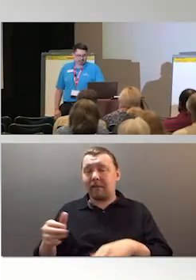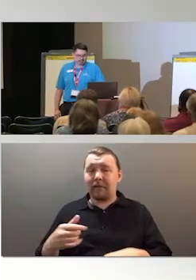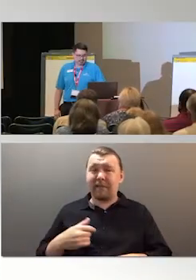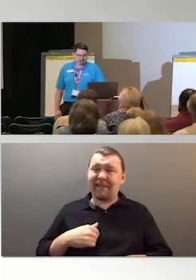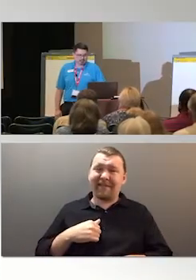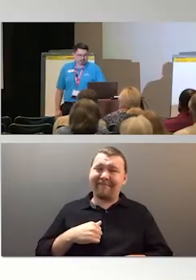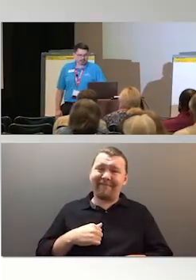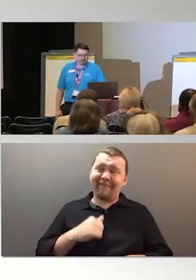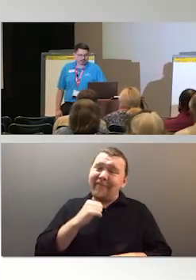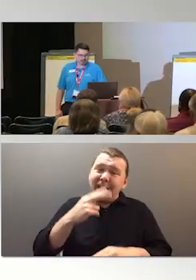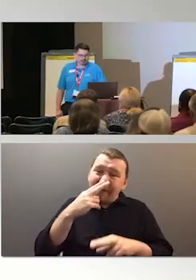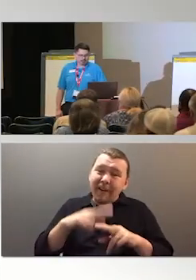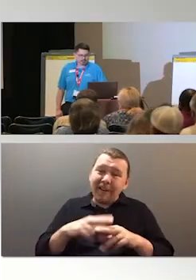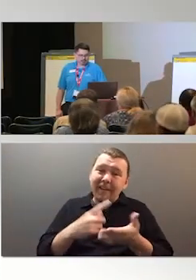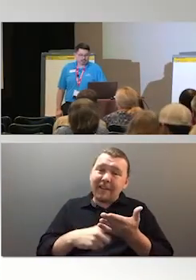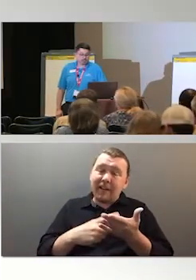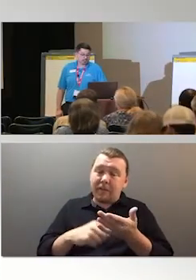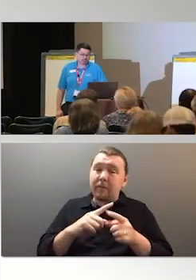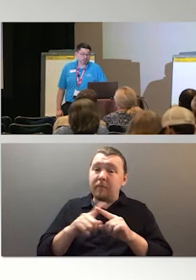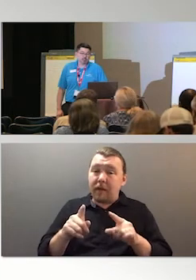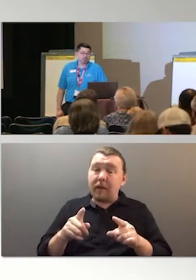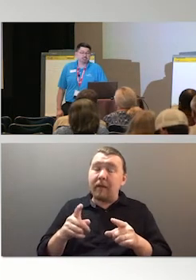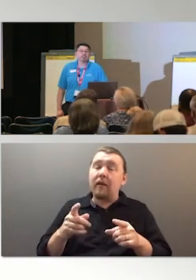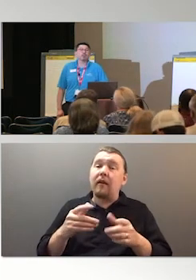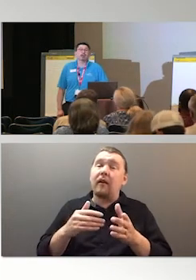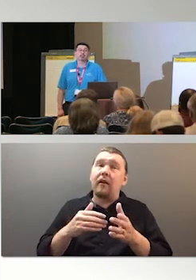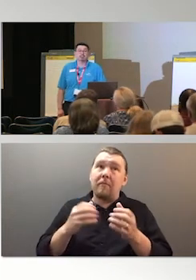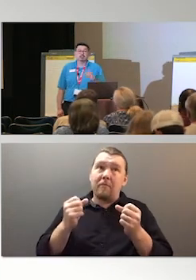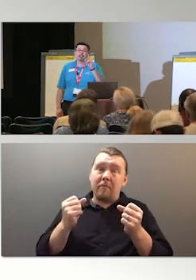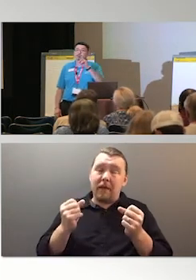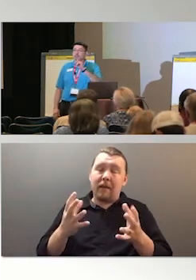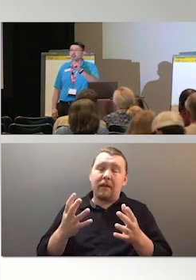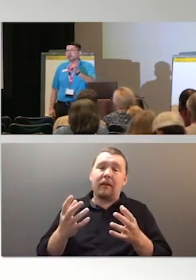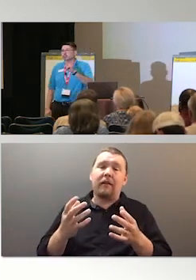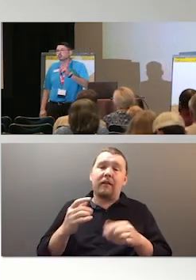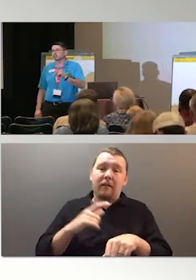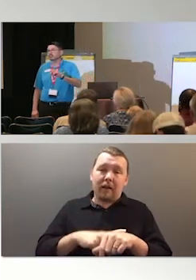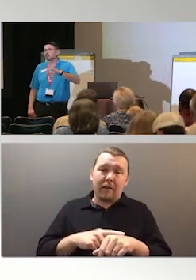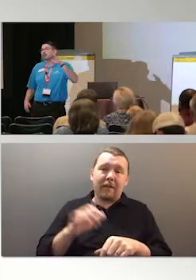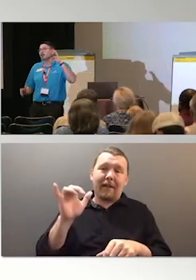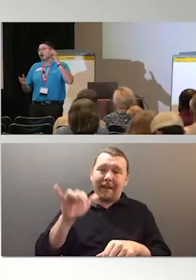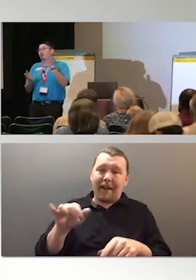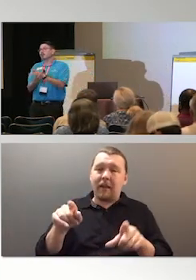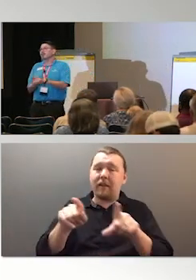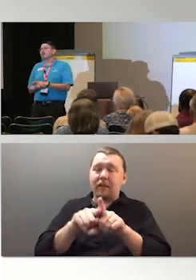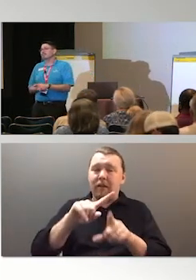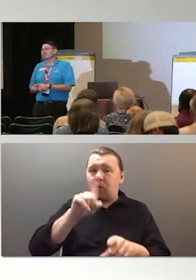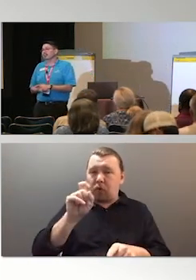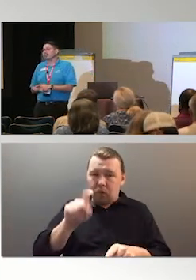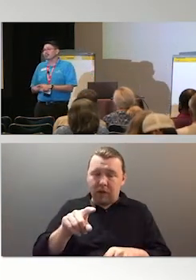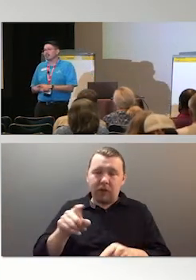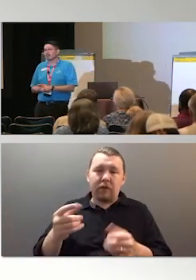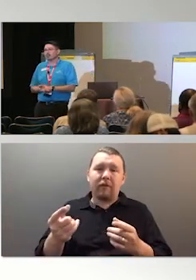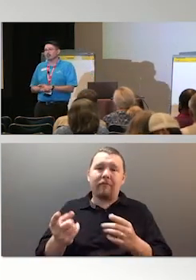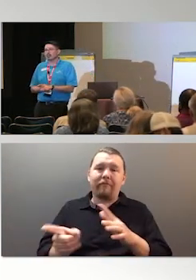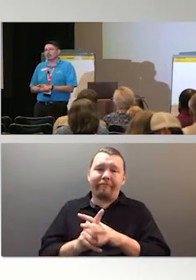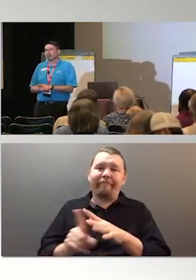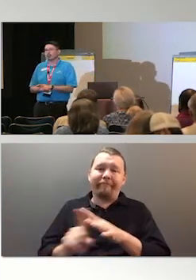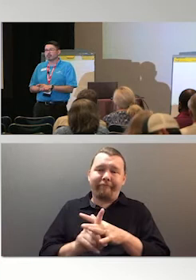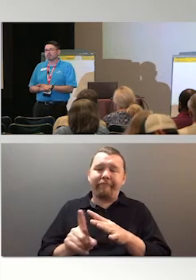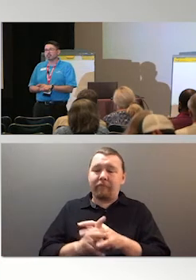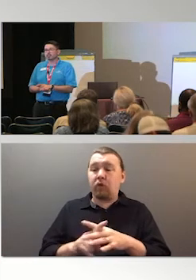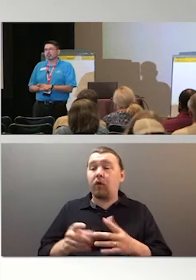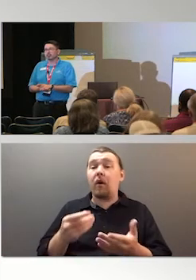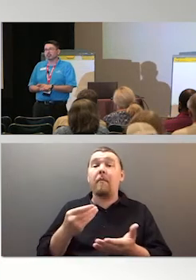forte. But that's a good question we receive quite often. That's probably the number one question we receive. I'm putting money aside in an ABLE account